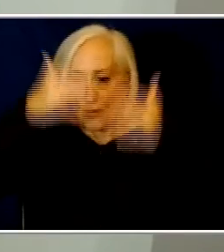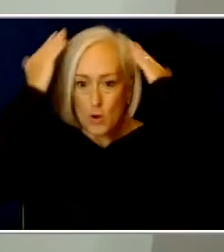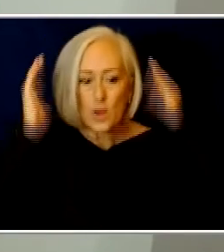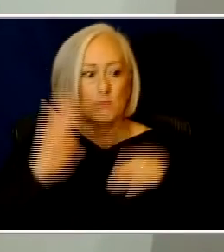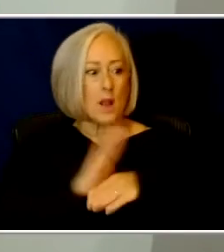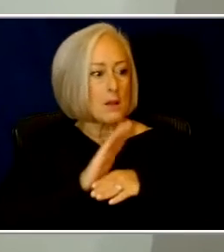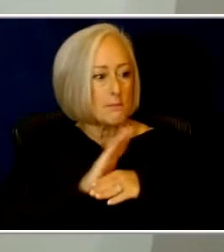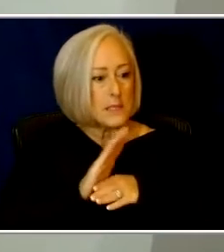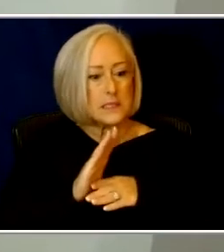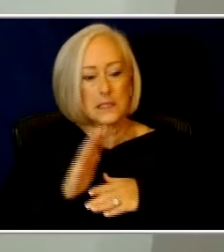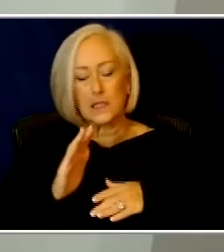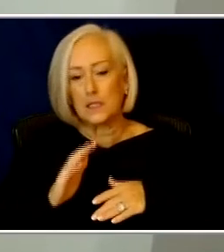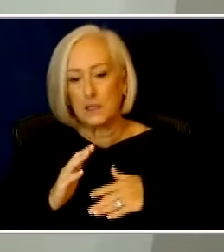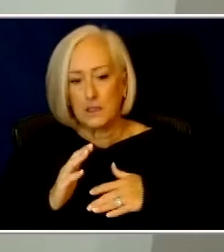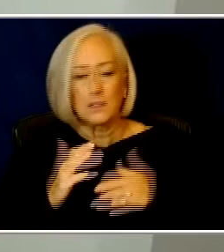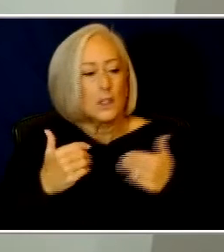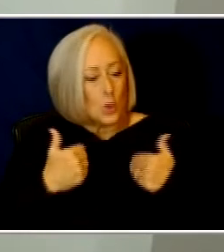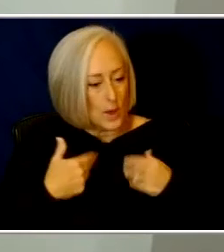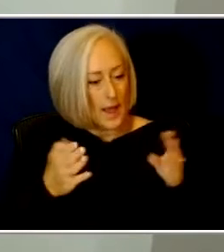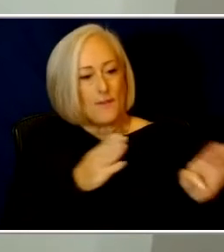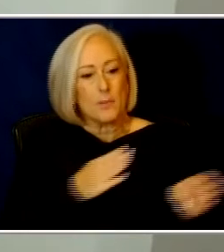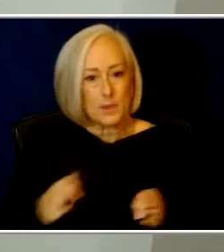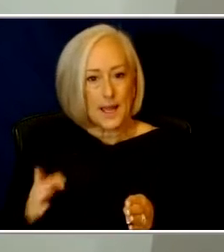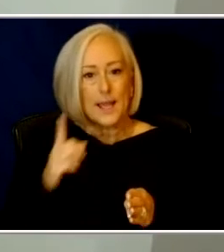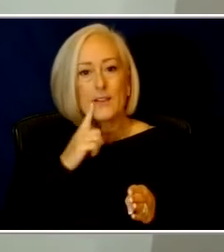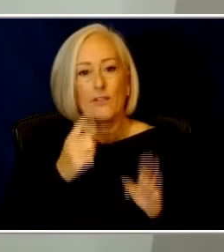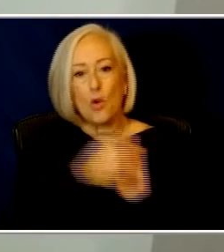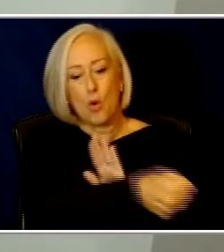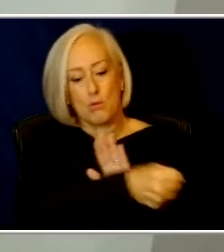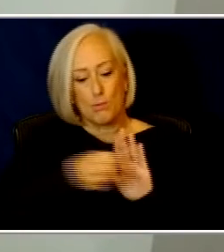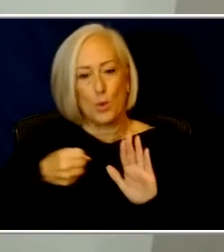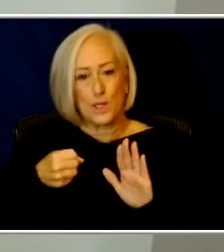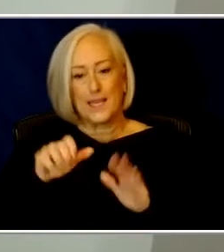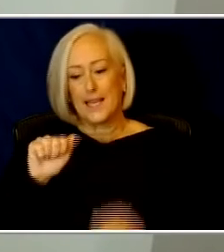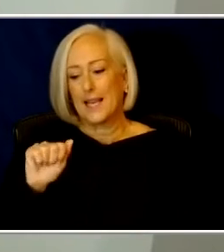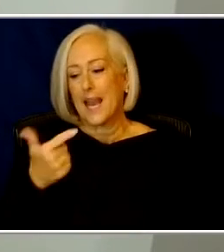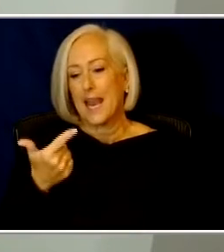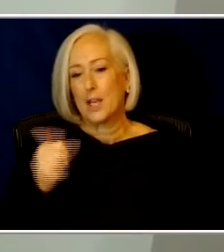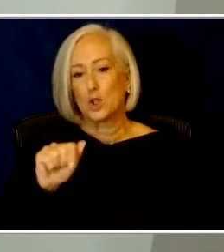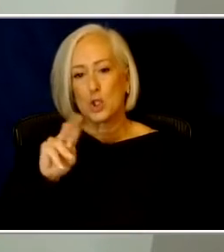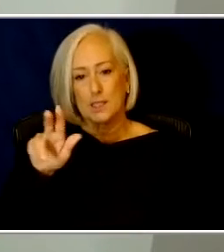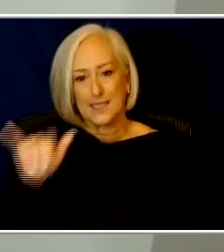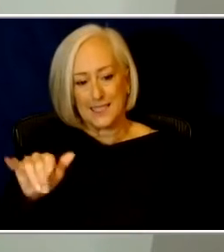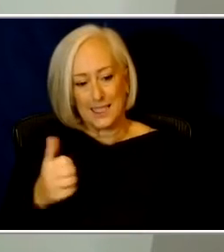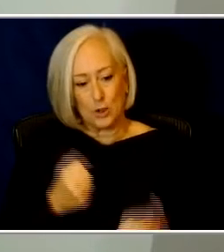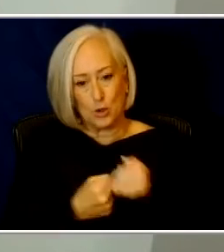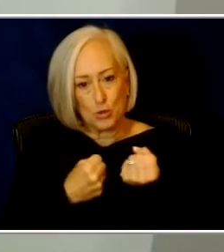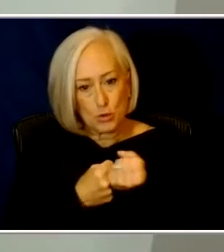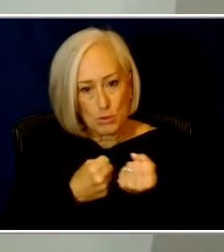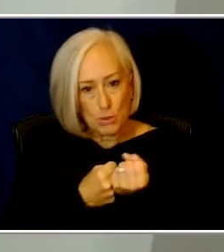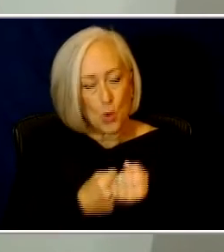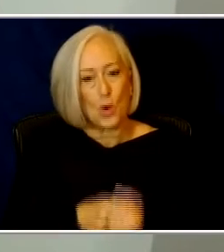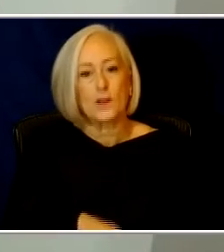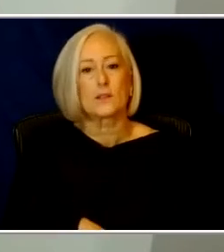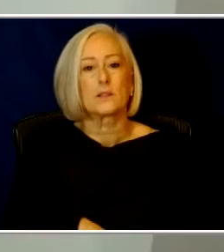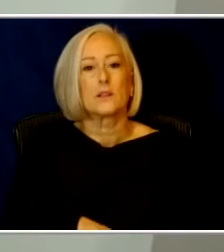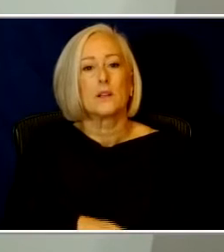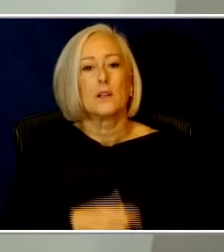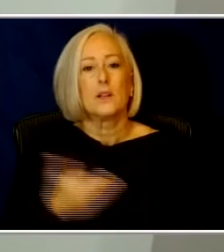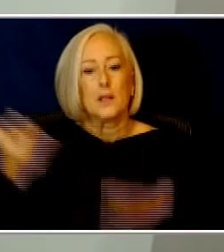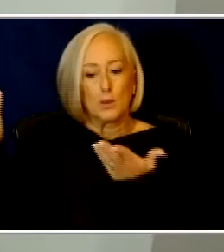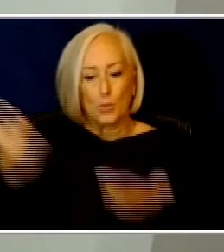we have, our plan for bringing in agency to support them. Lots of, bringing in pizza